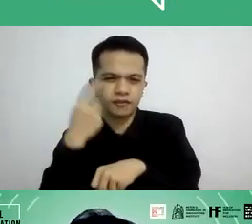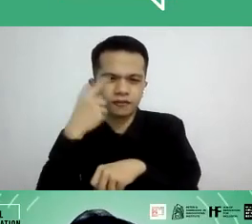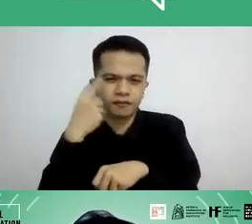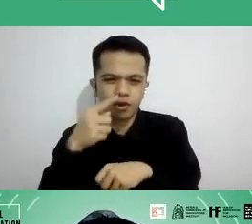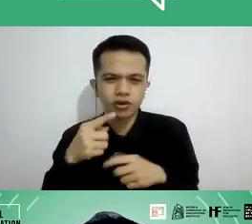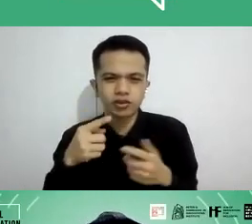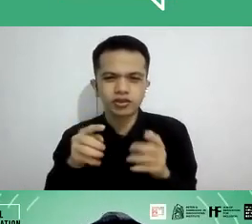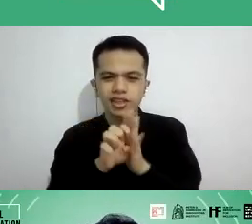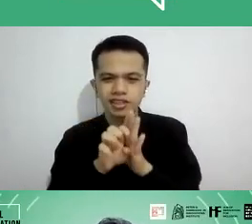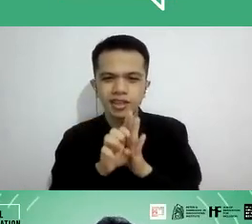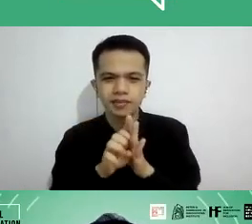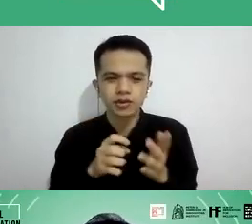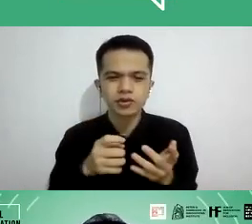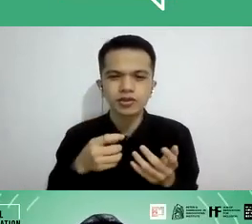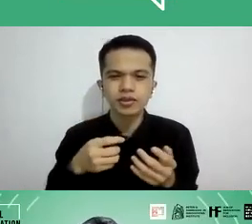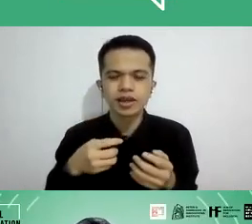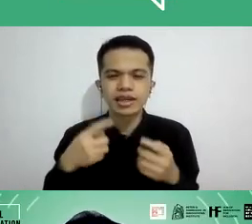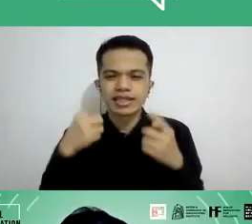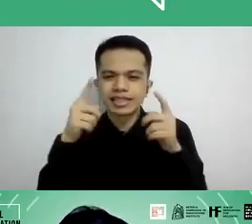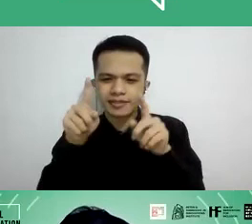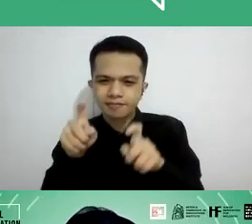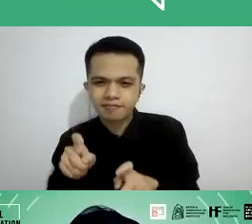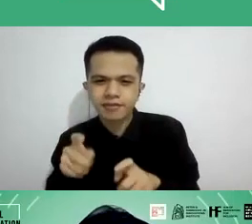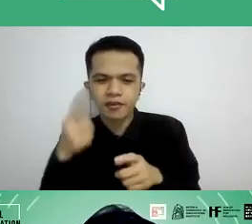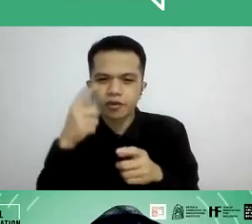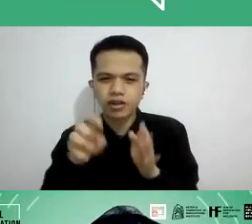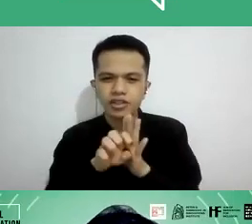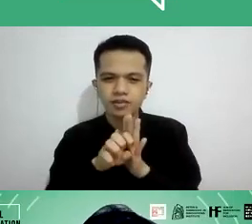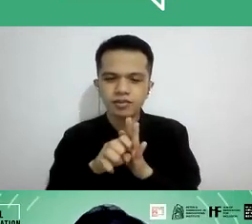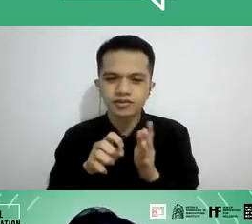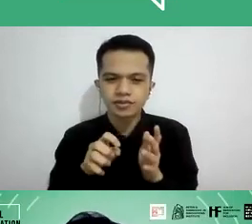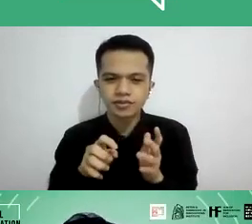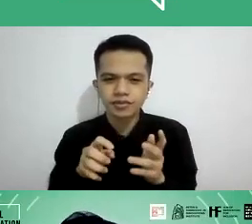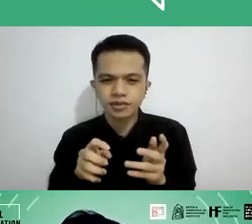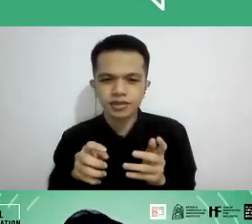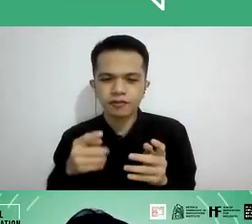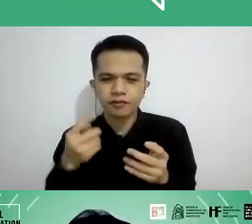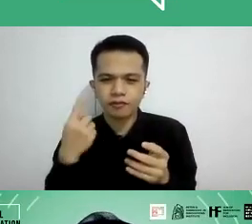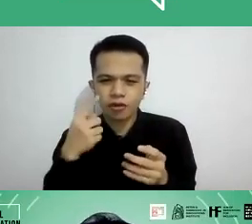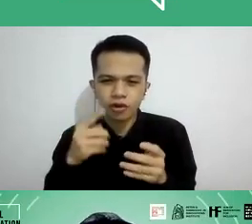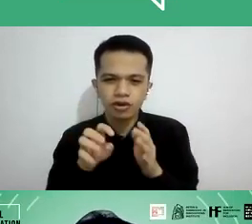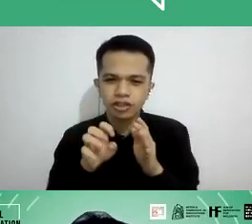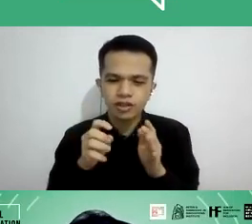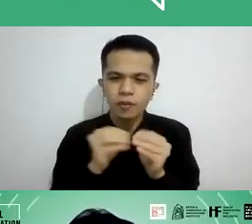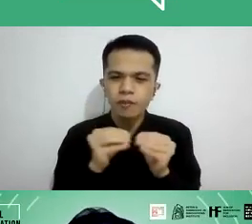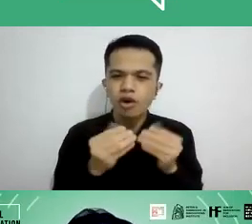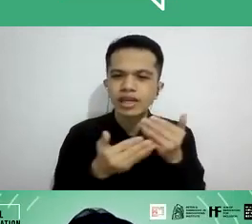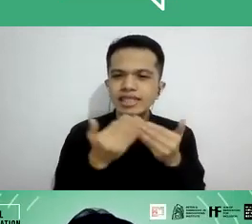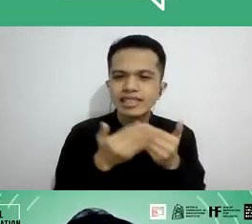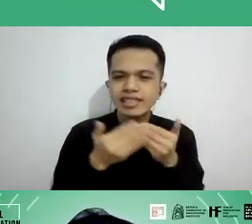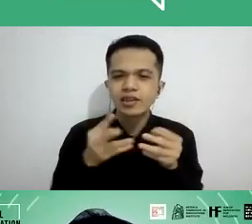tracing. So it's the idea of, again, changing something from relying on a physical system to utilizing a more convenient and